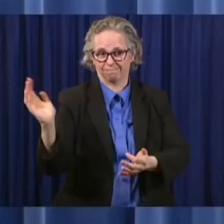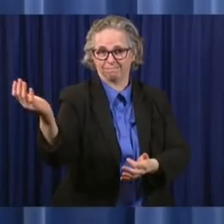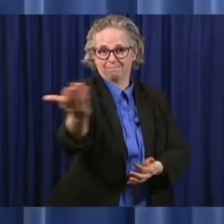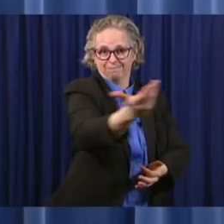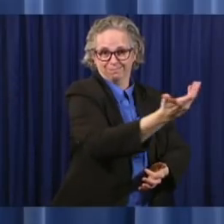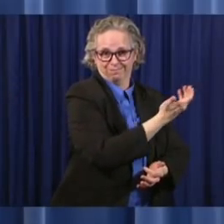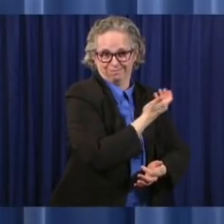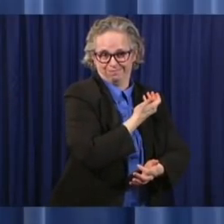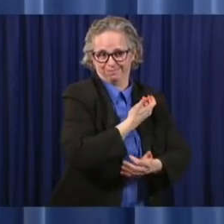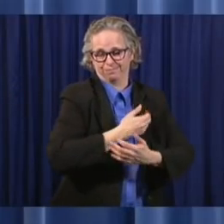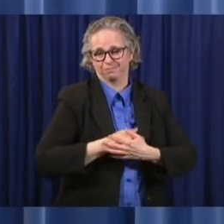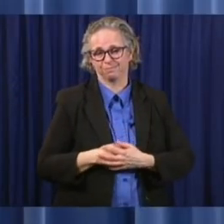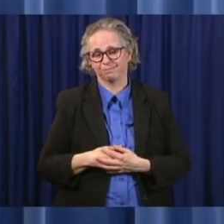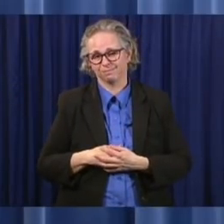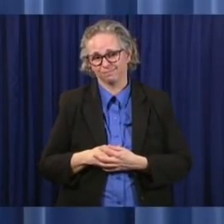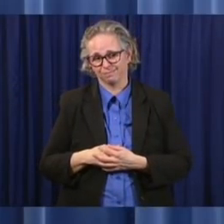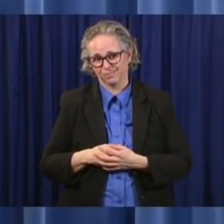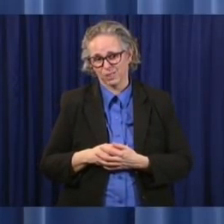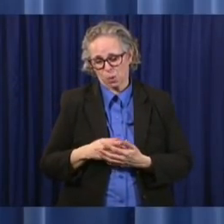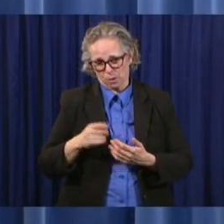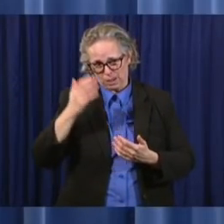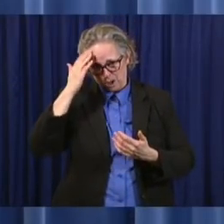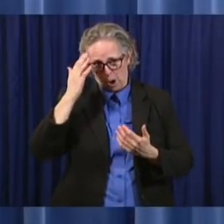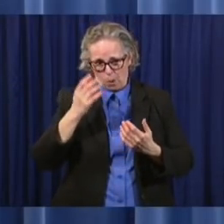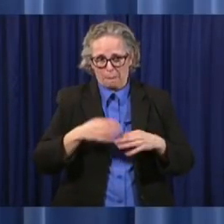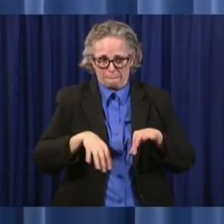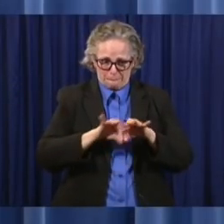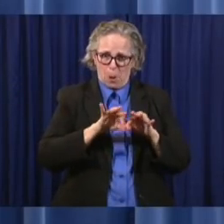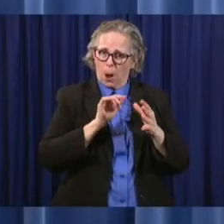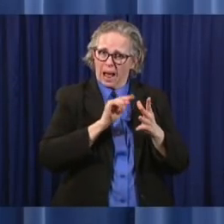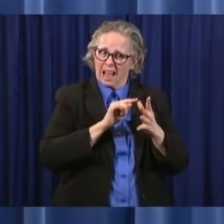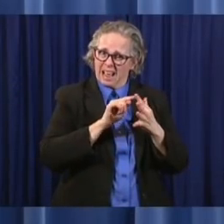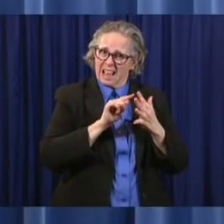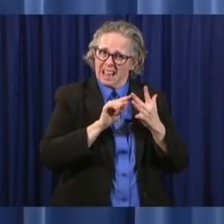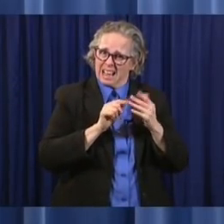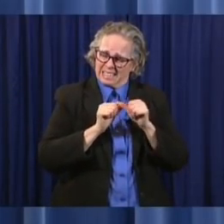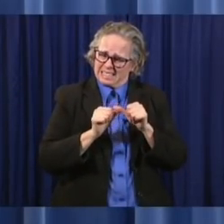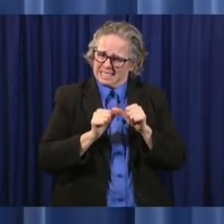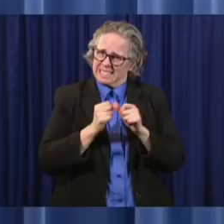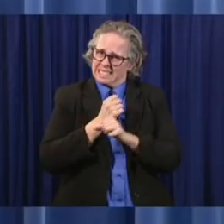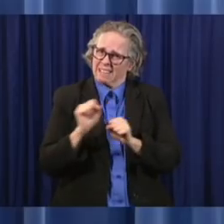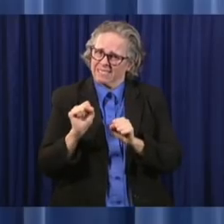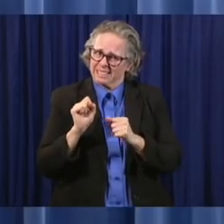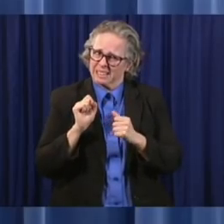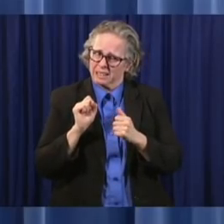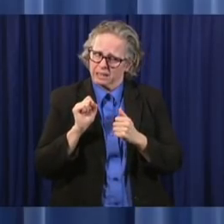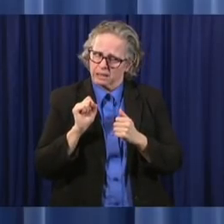and it will determine where this state really does in fact go.